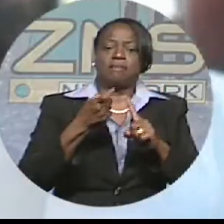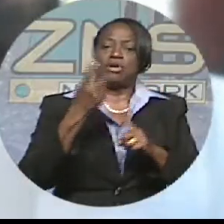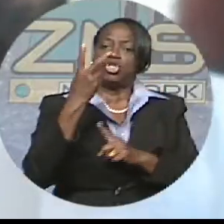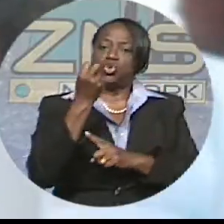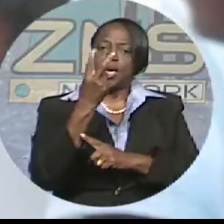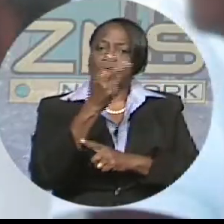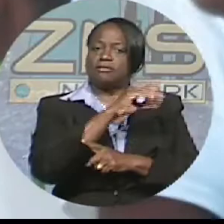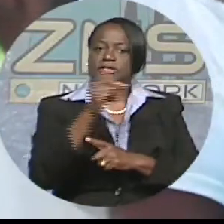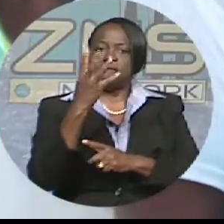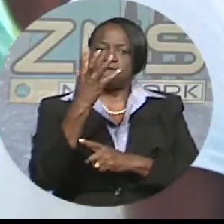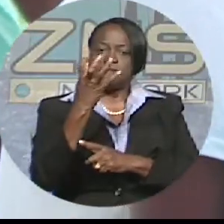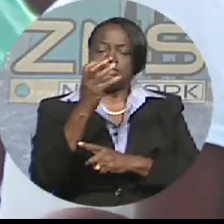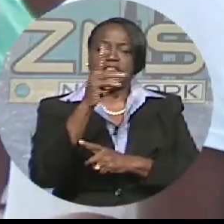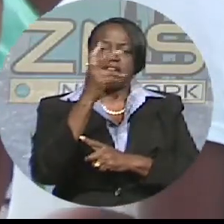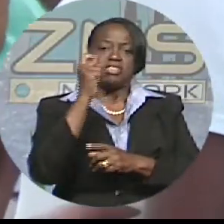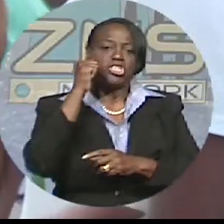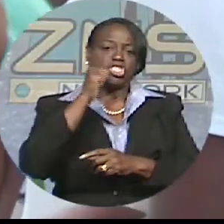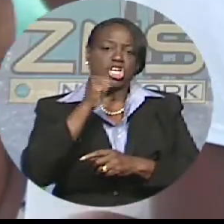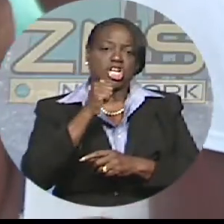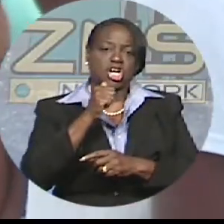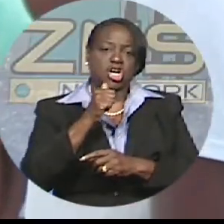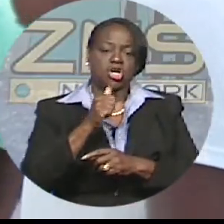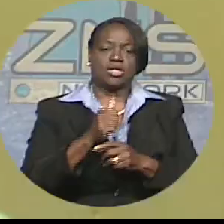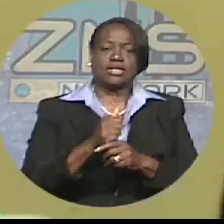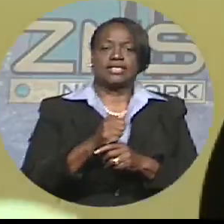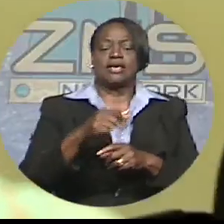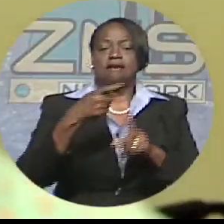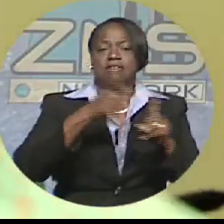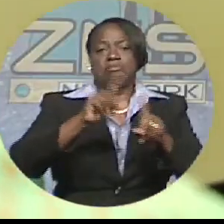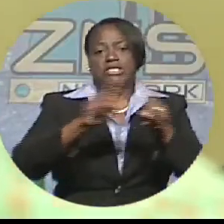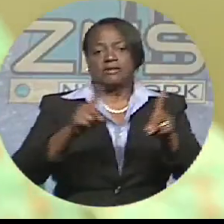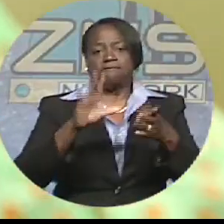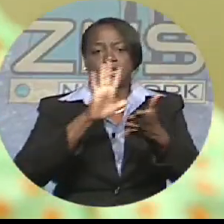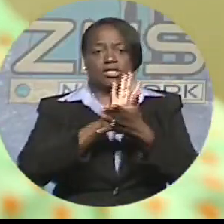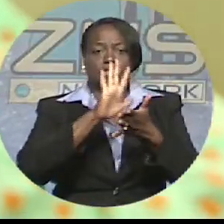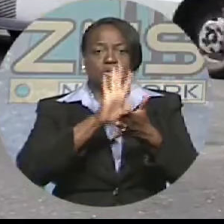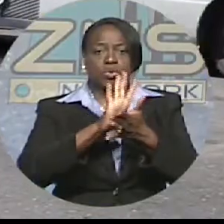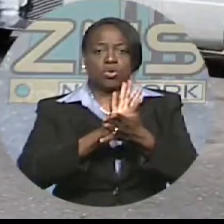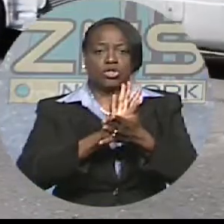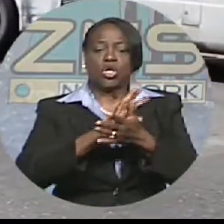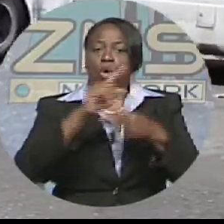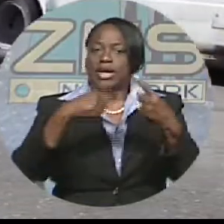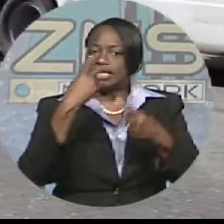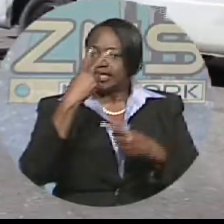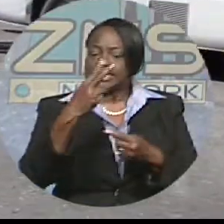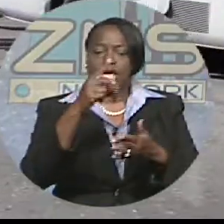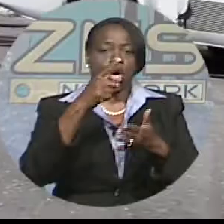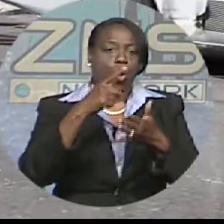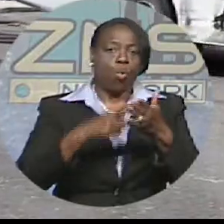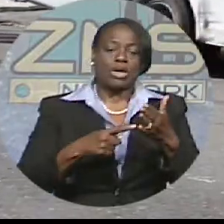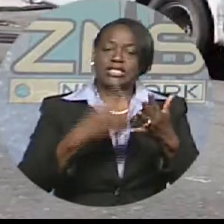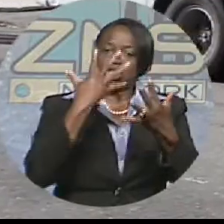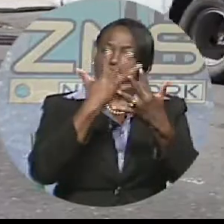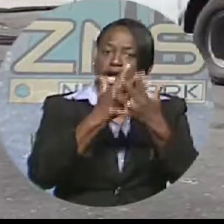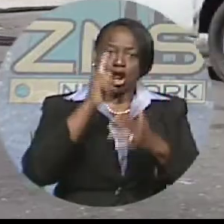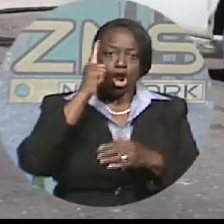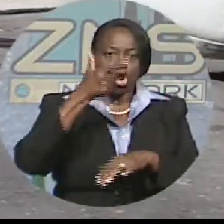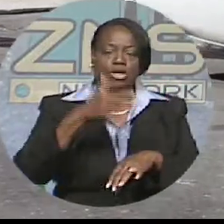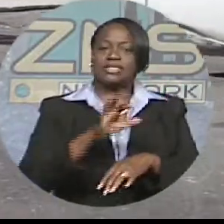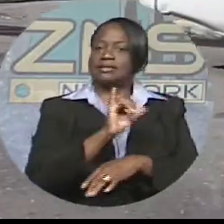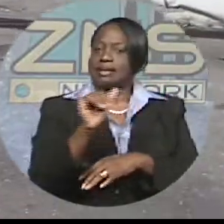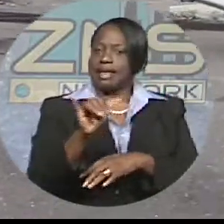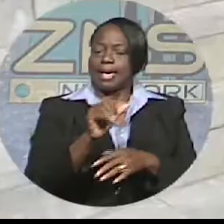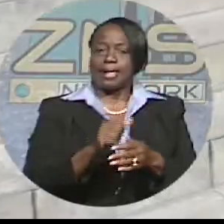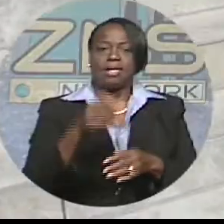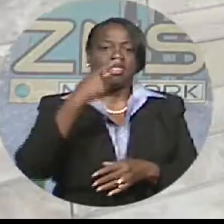New Providence got a first-hand look at what life behind bars could look like if they continued making bad choices. The girls were